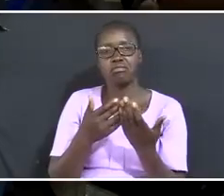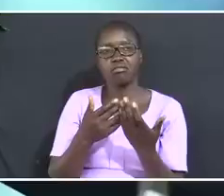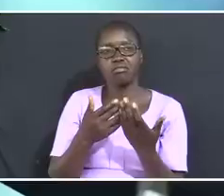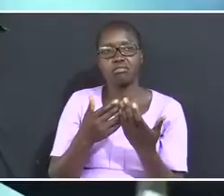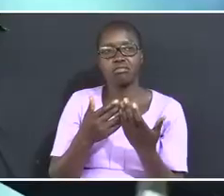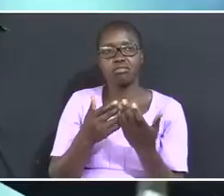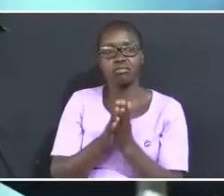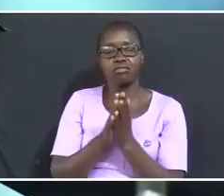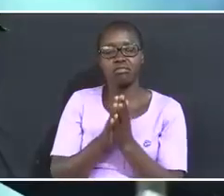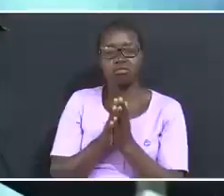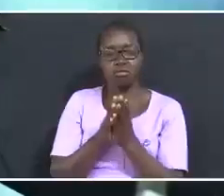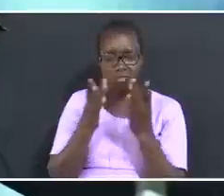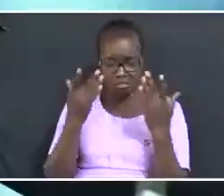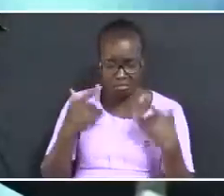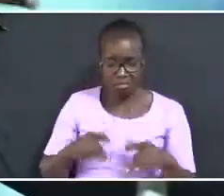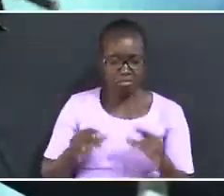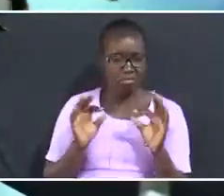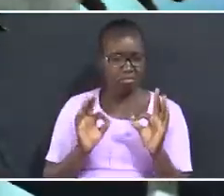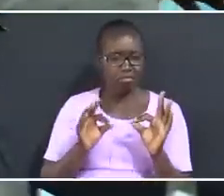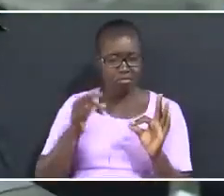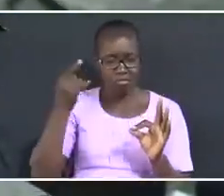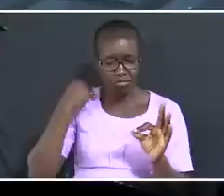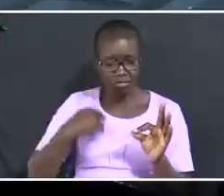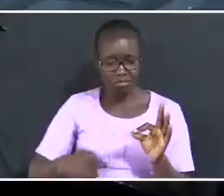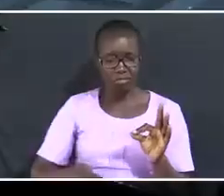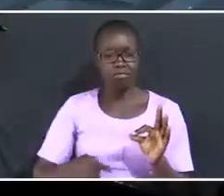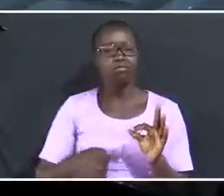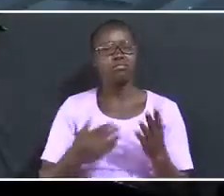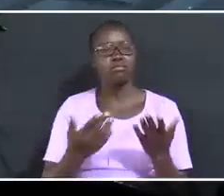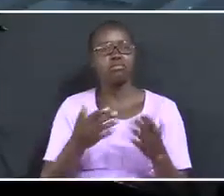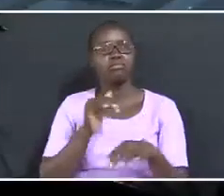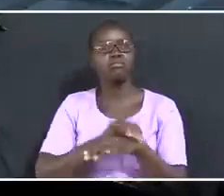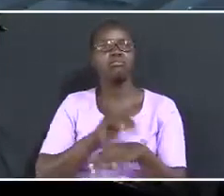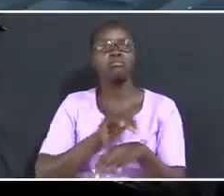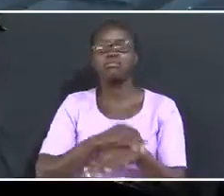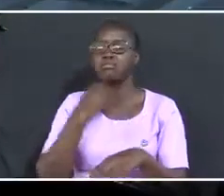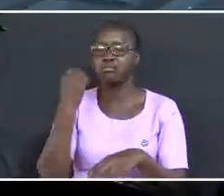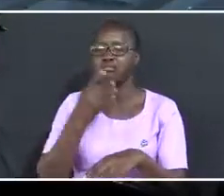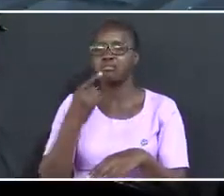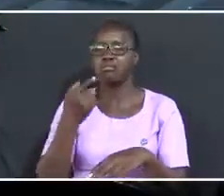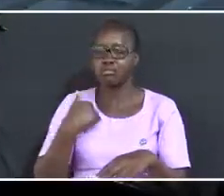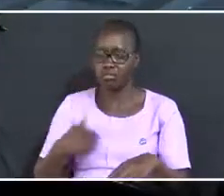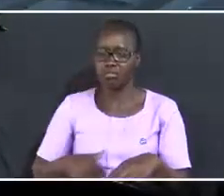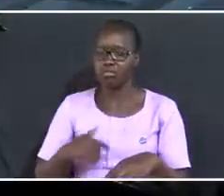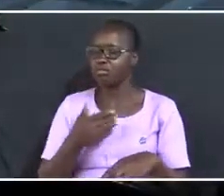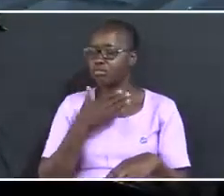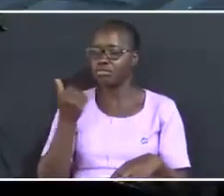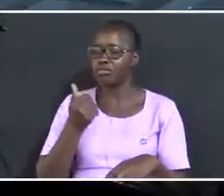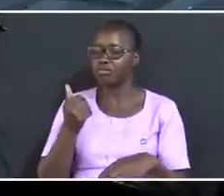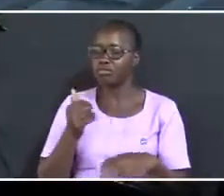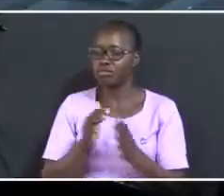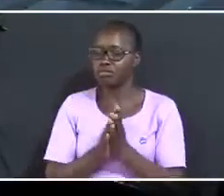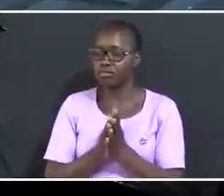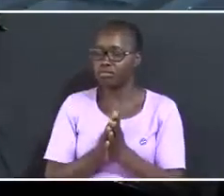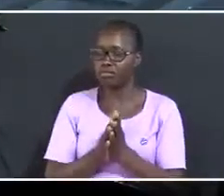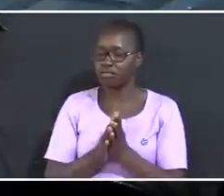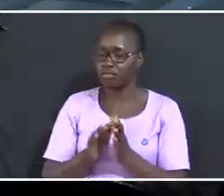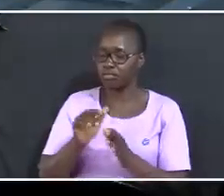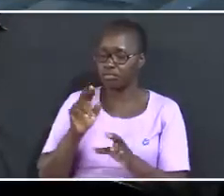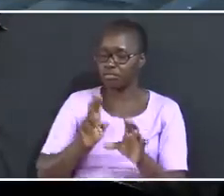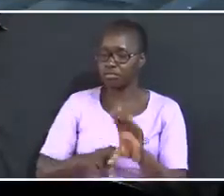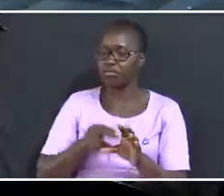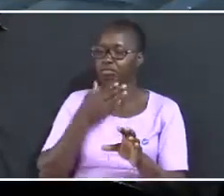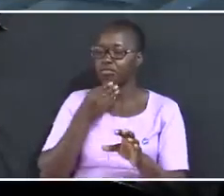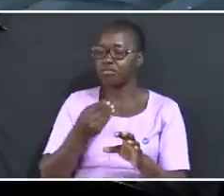dressed in good suits. Yes, you are in good dresses, best grooming in the city, but you have one